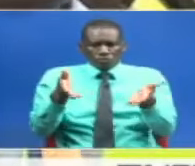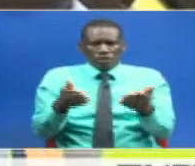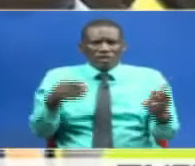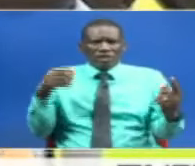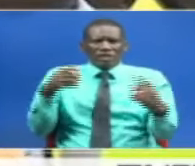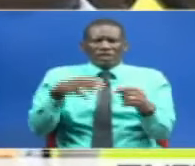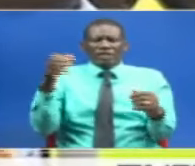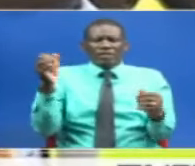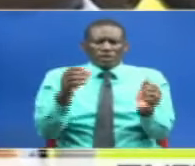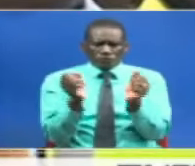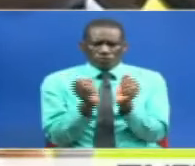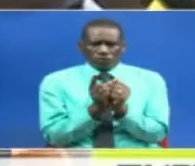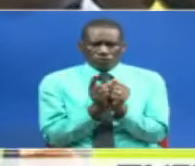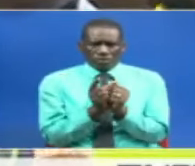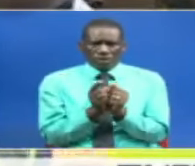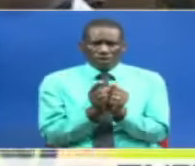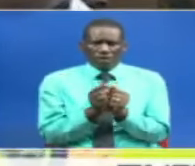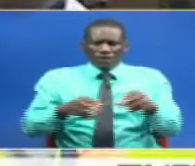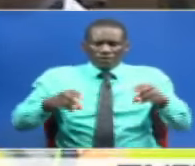of November,